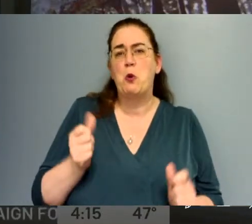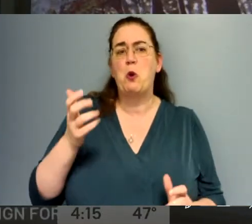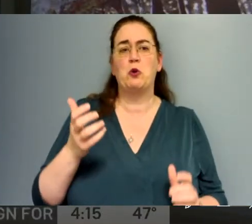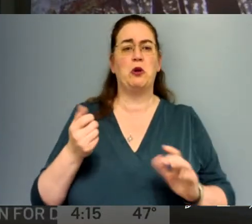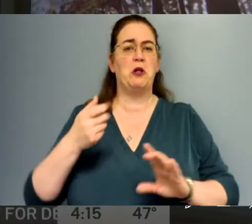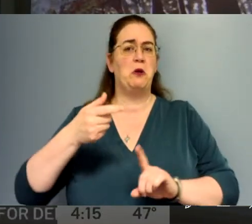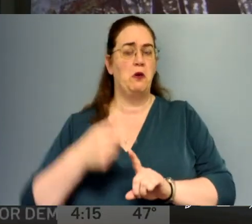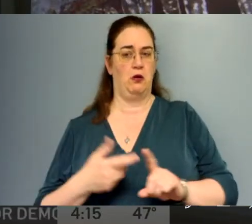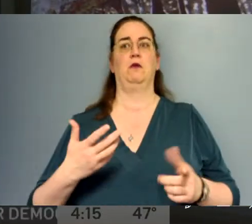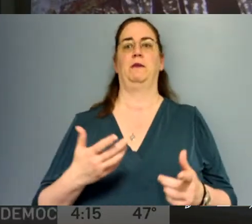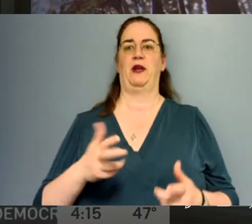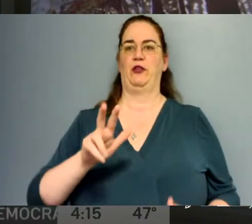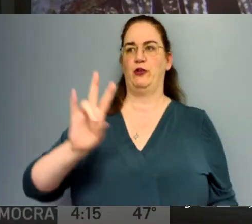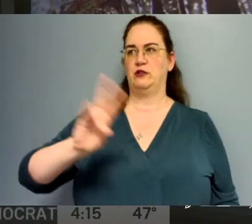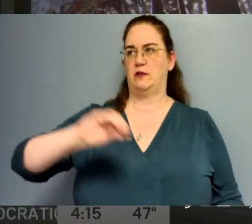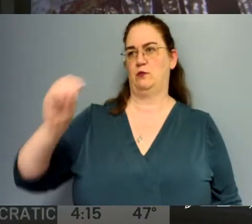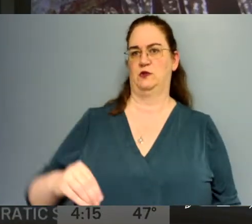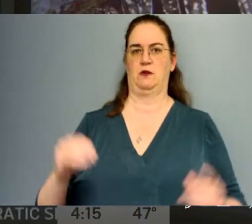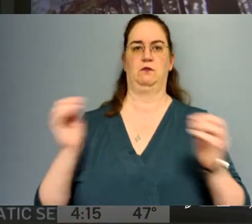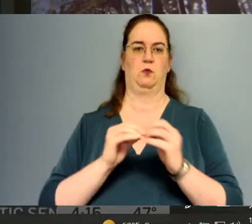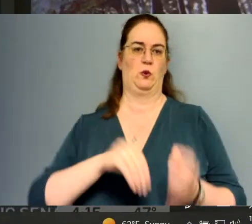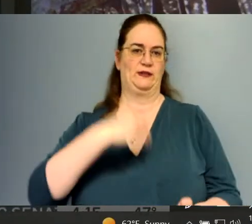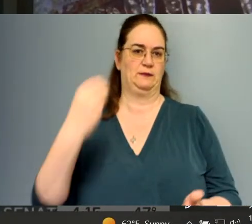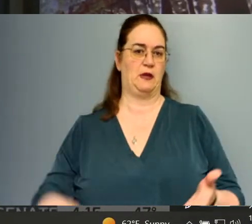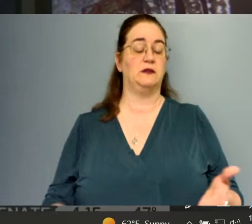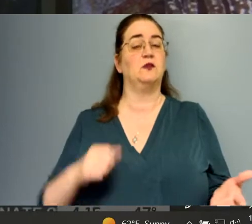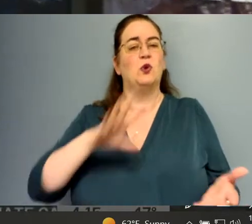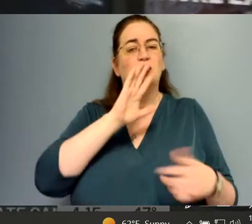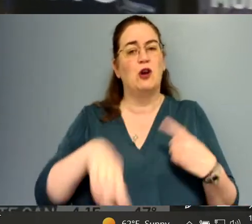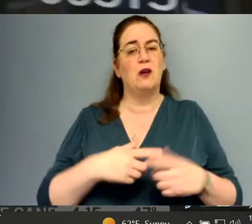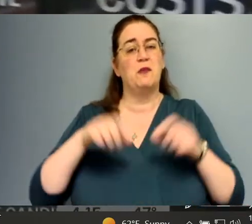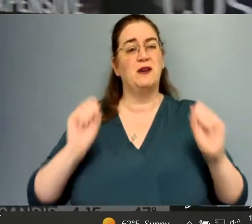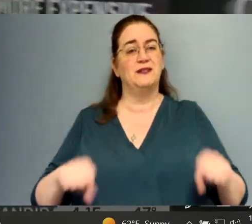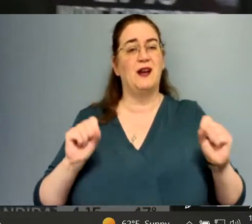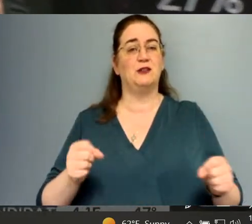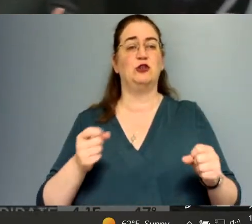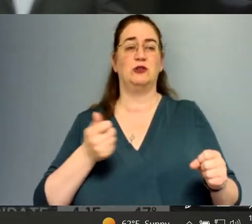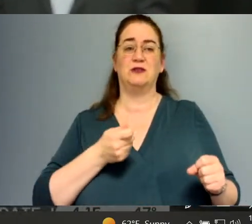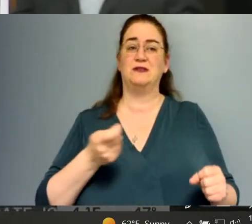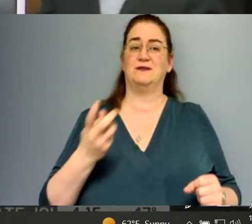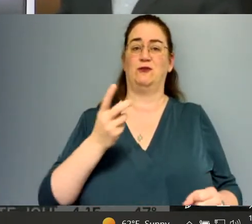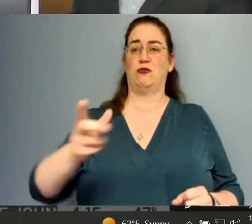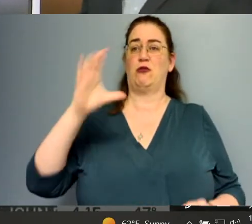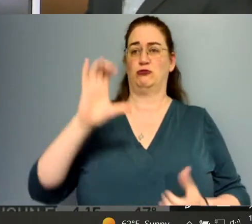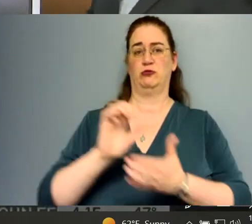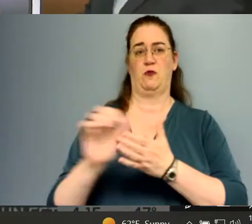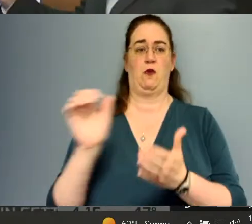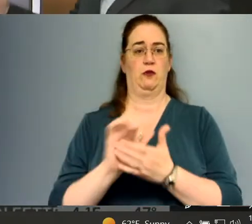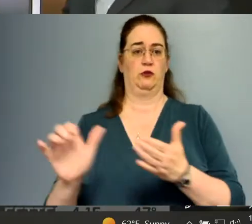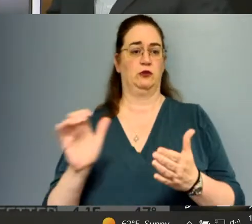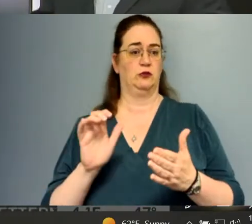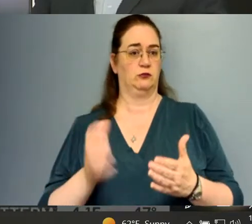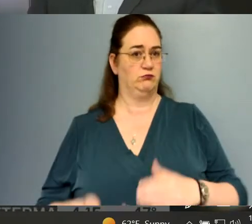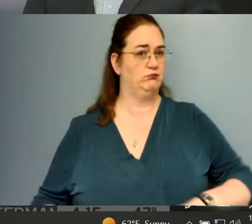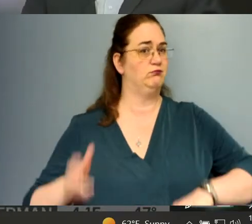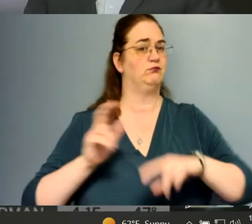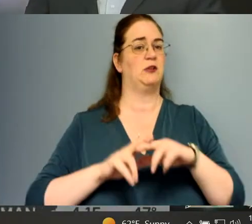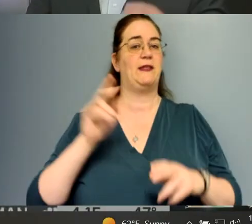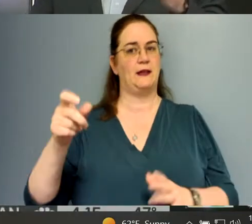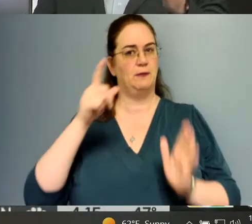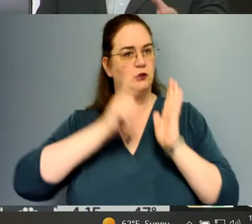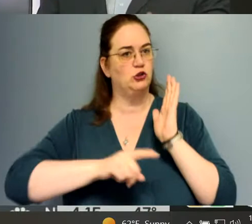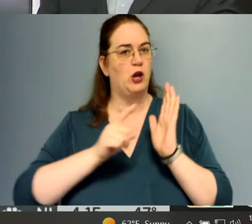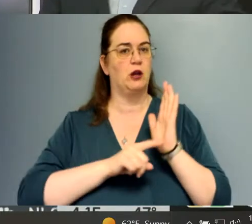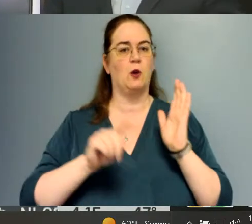normal, it may be 37% more expensive. So we're talking potentially hundreds of dollars in difference, and that makes checking up on those